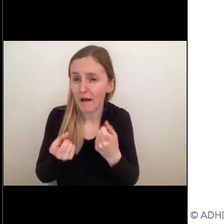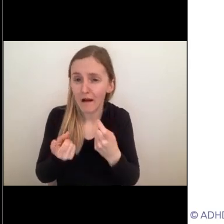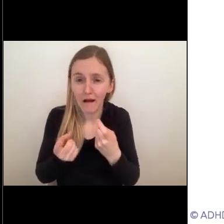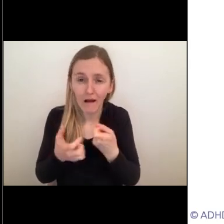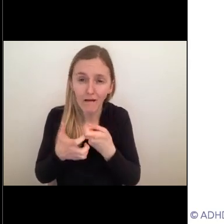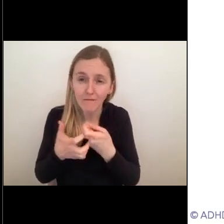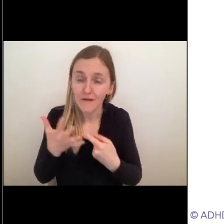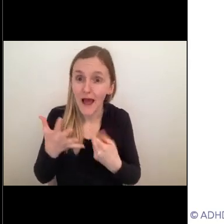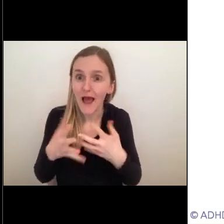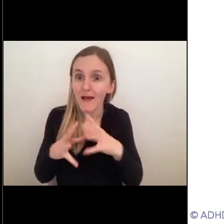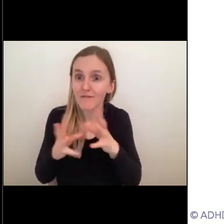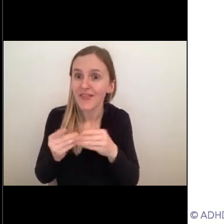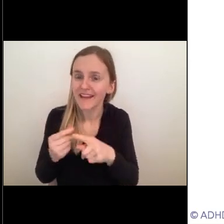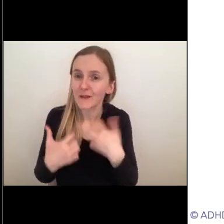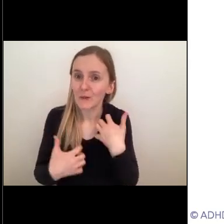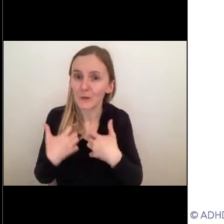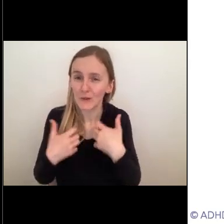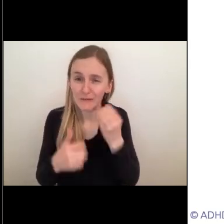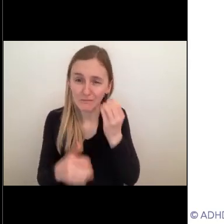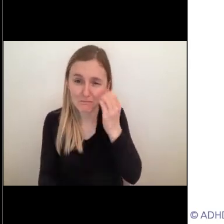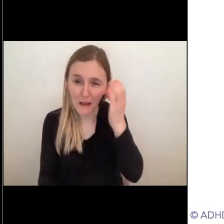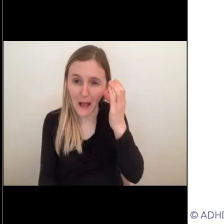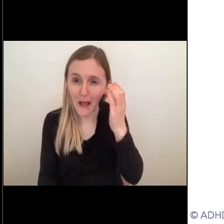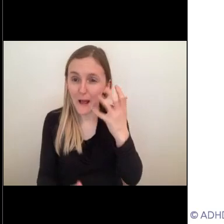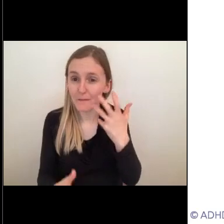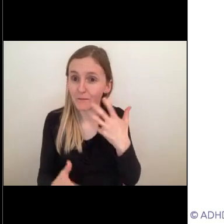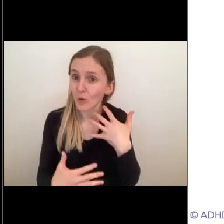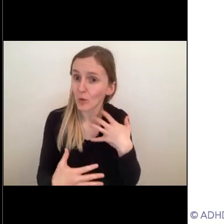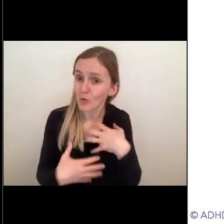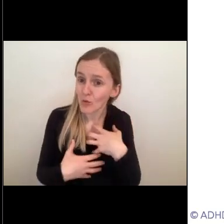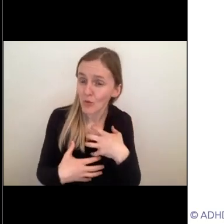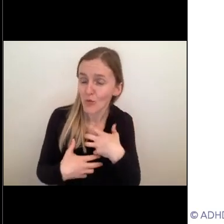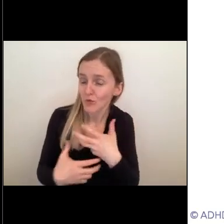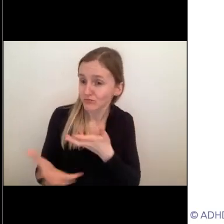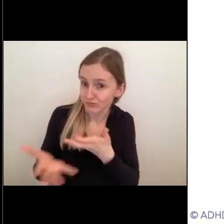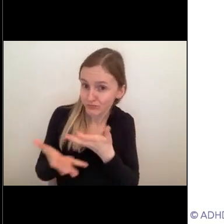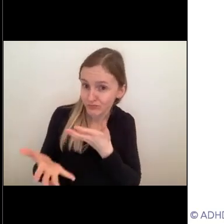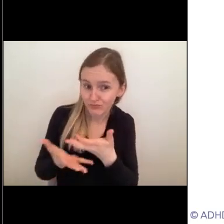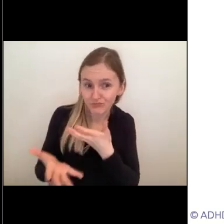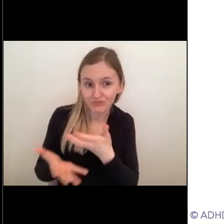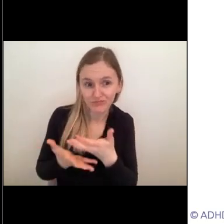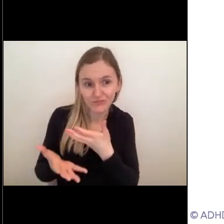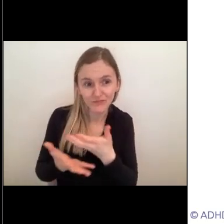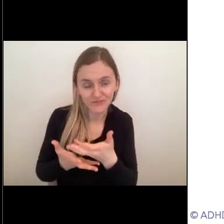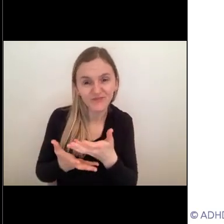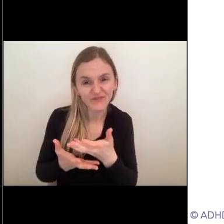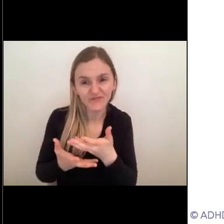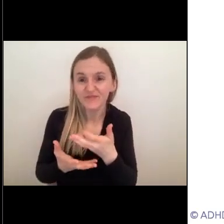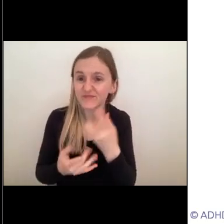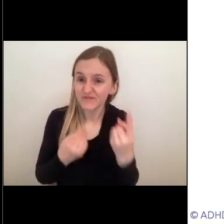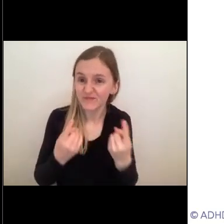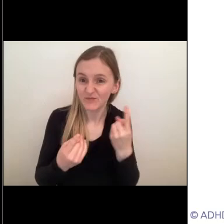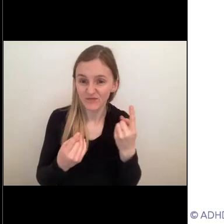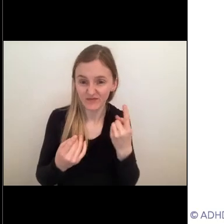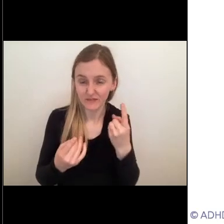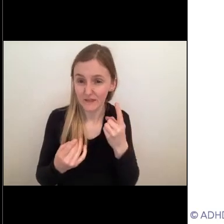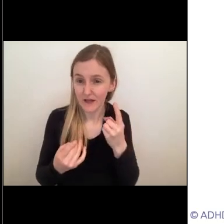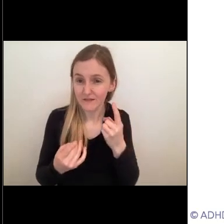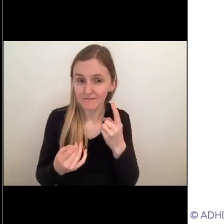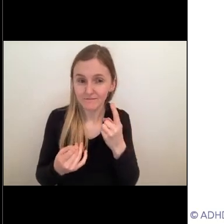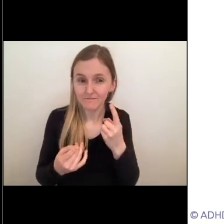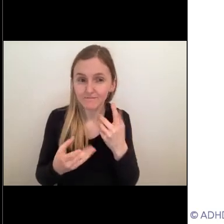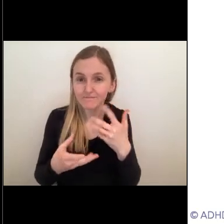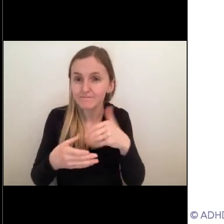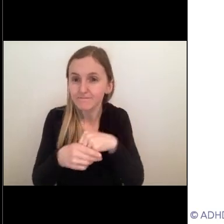he's interested in. He's fascinating. So, you know, not get involved with your young people. Simplifying